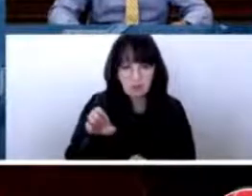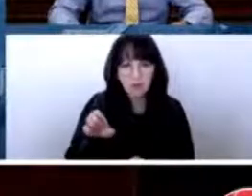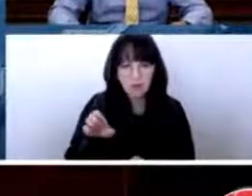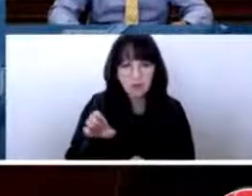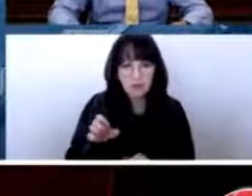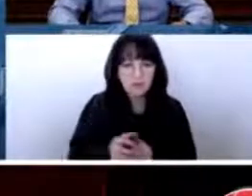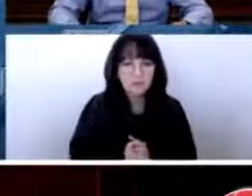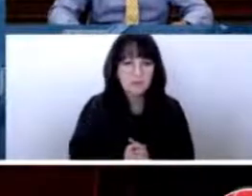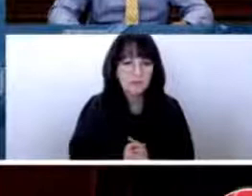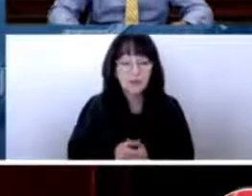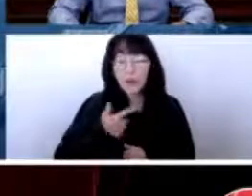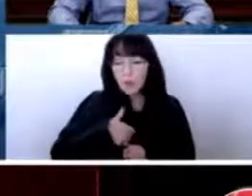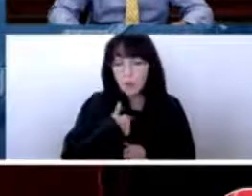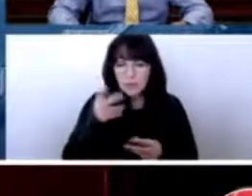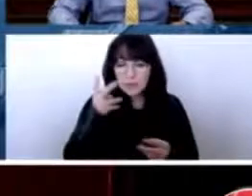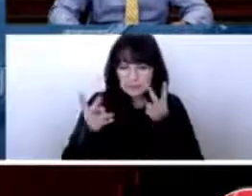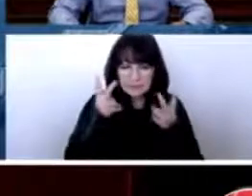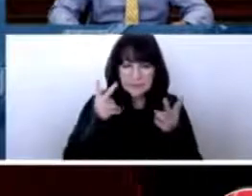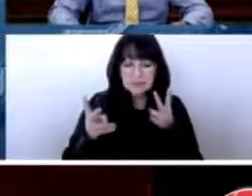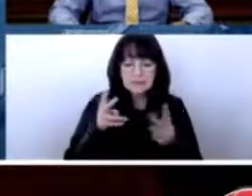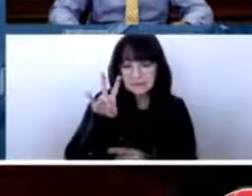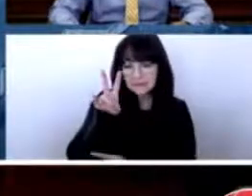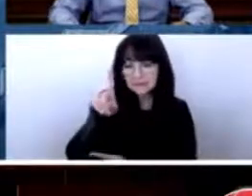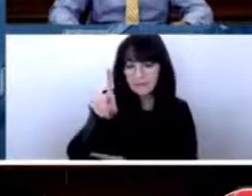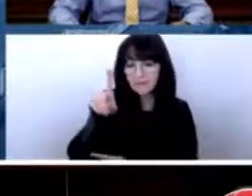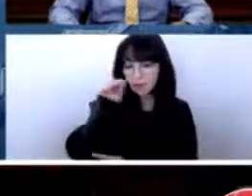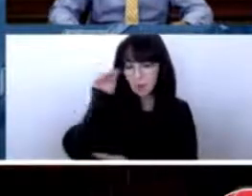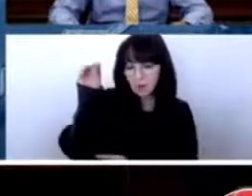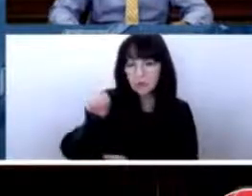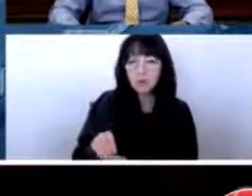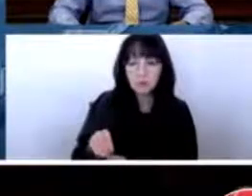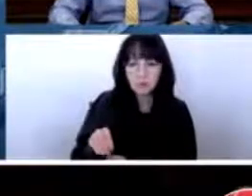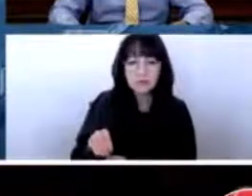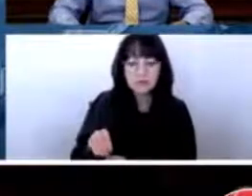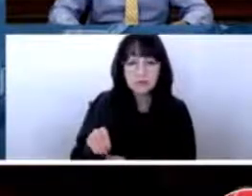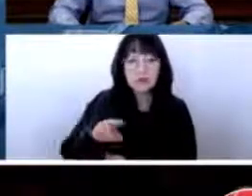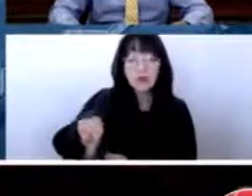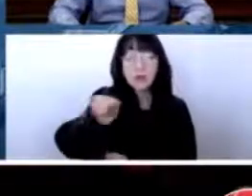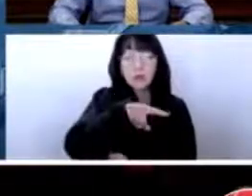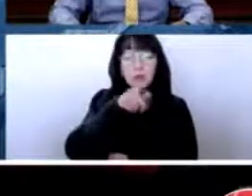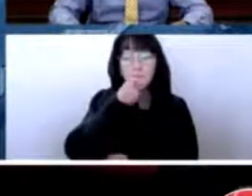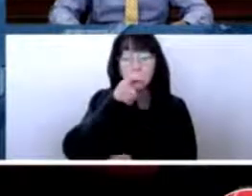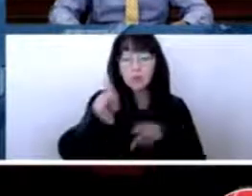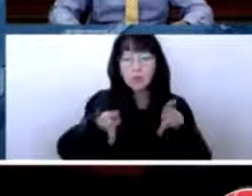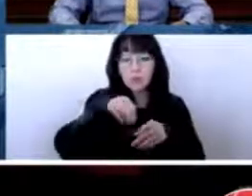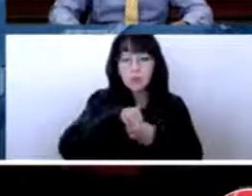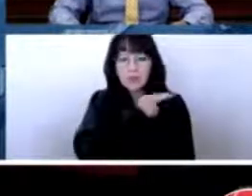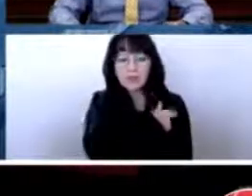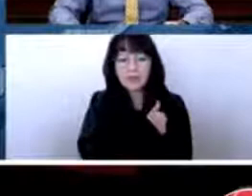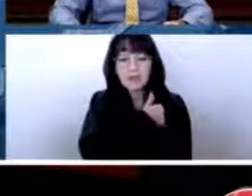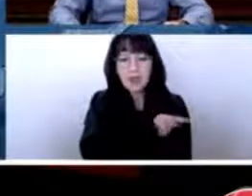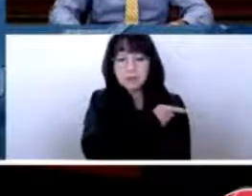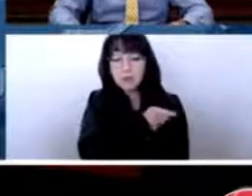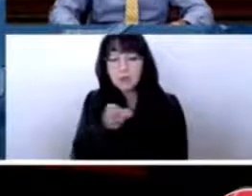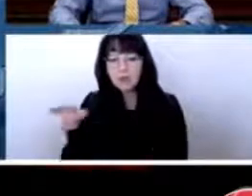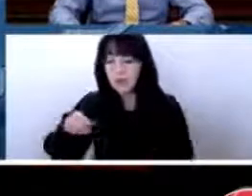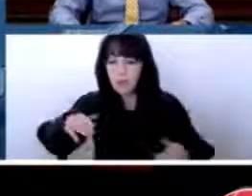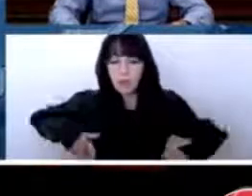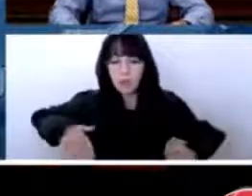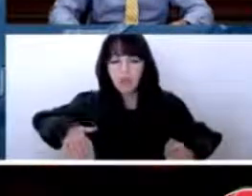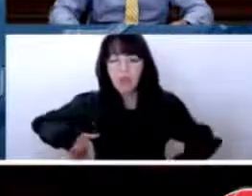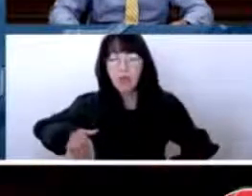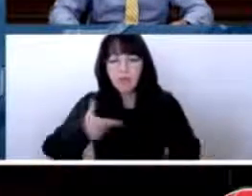between 70 and 80% of those that are hospitalized with COVID-19 are unvaccinated or